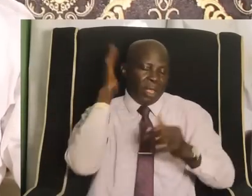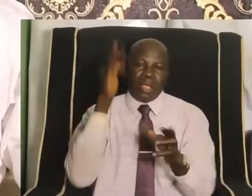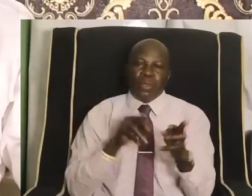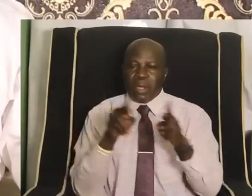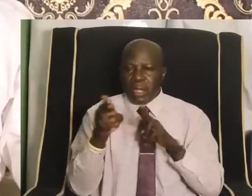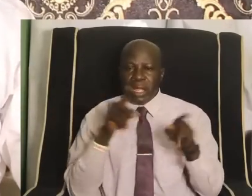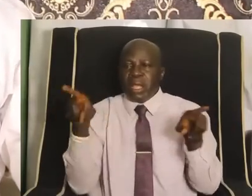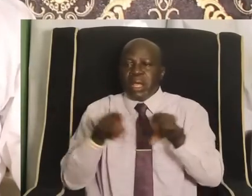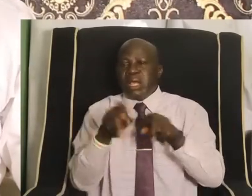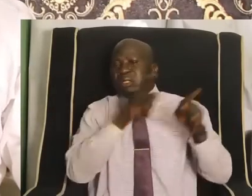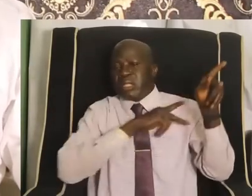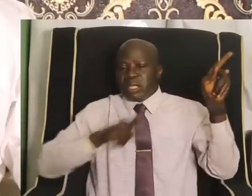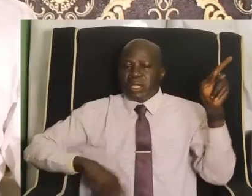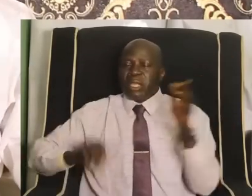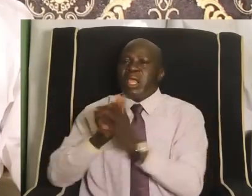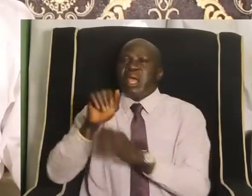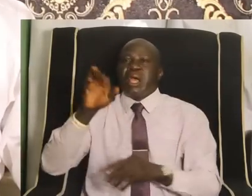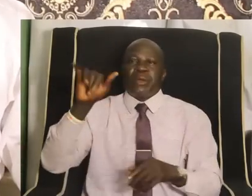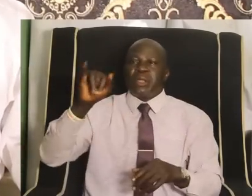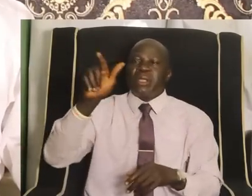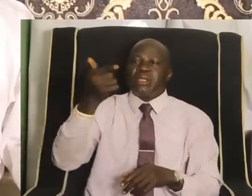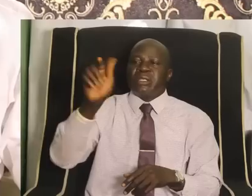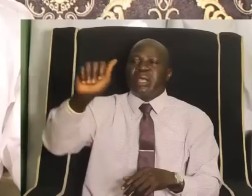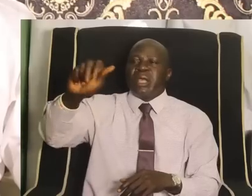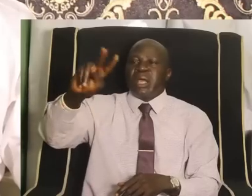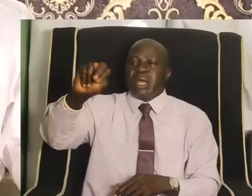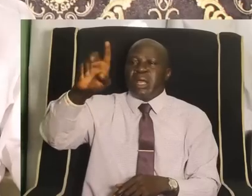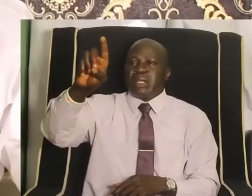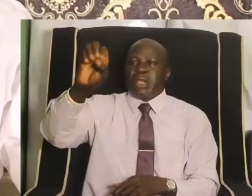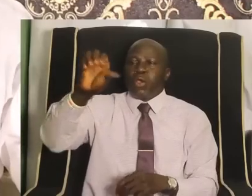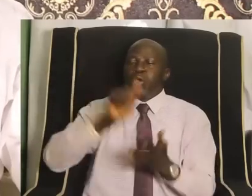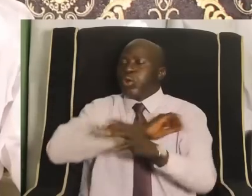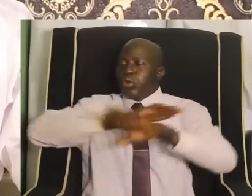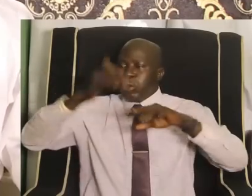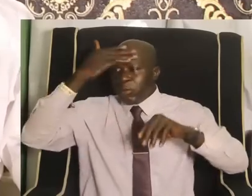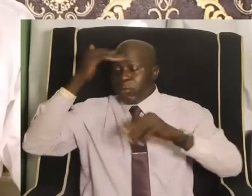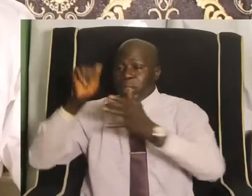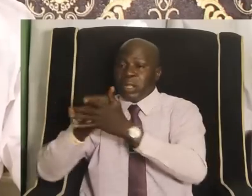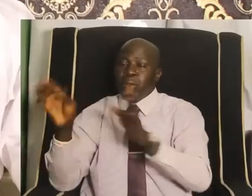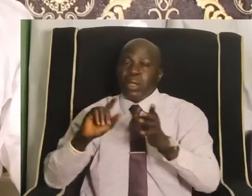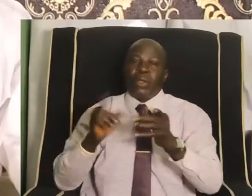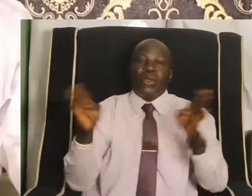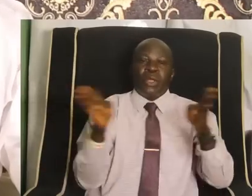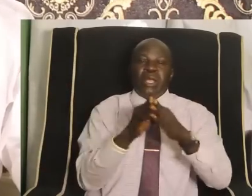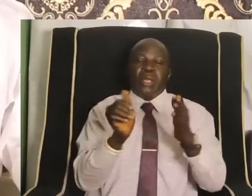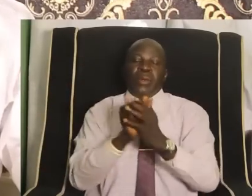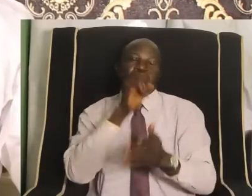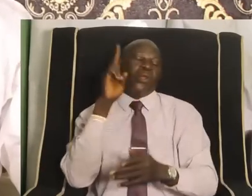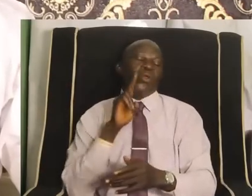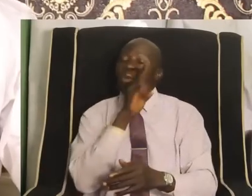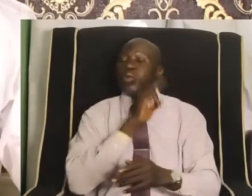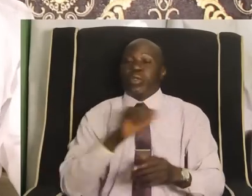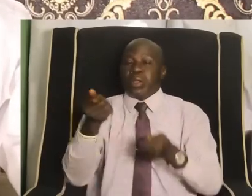And you reign as king. You got to not forget. Prophet is coming. There we assemble. Hotel bus stop. Hotel bus